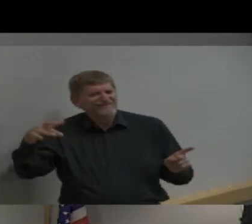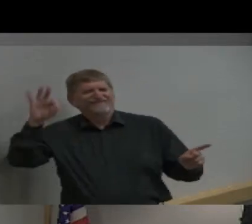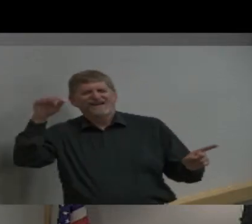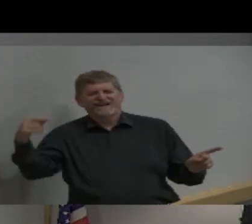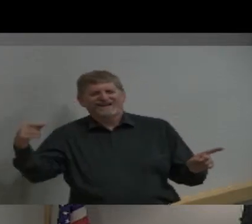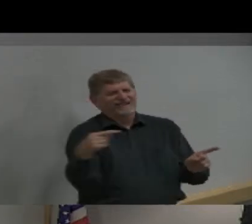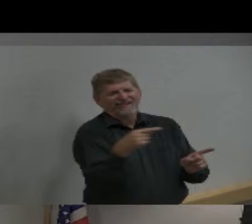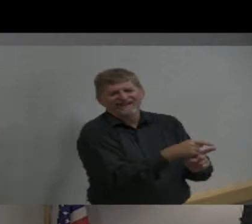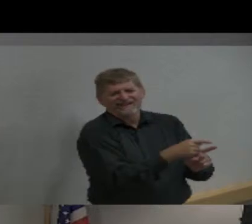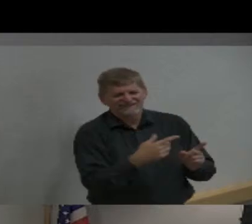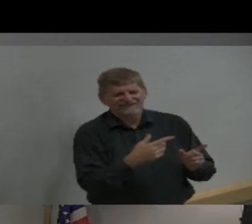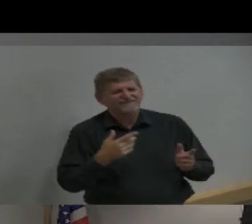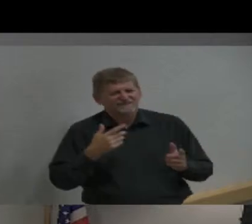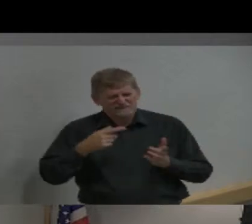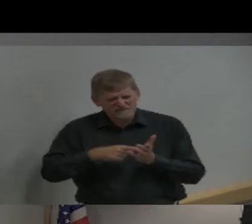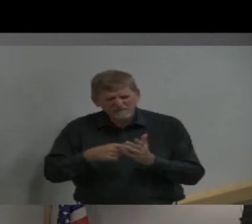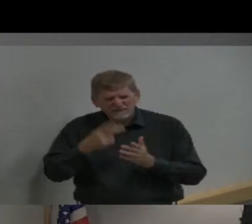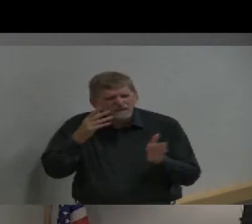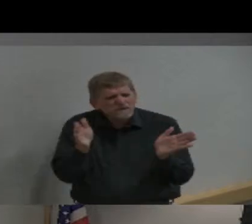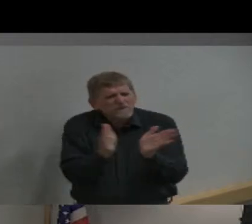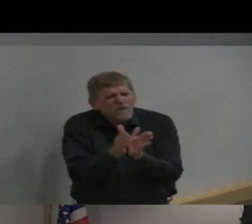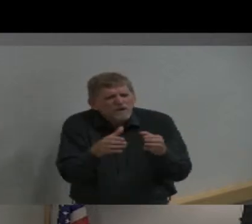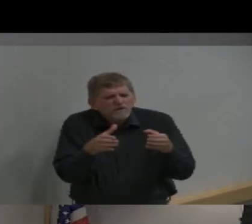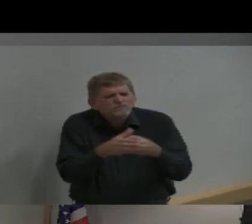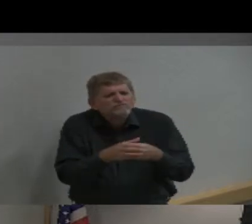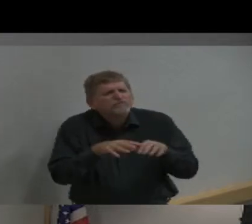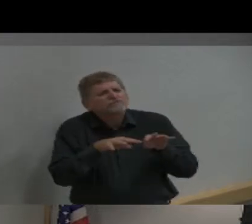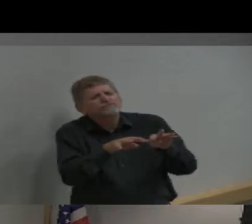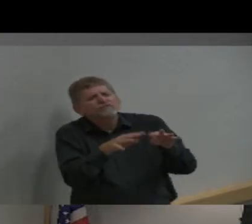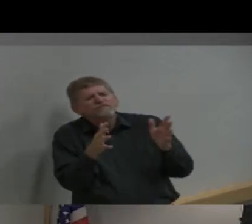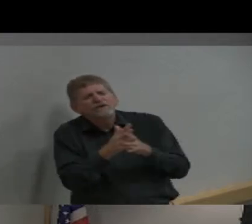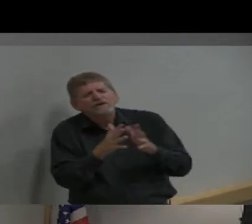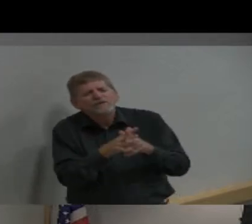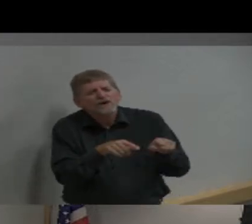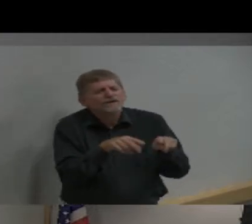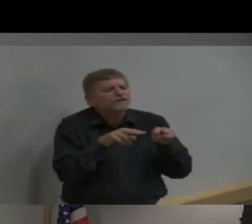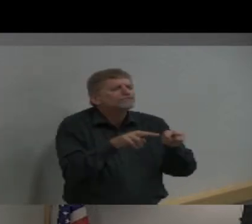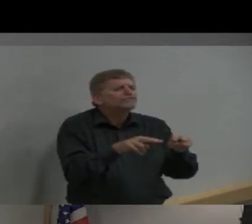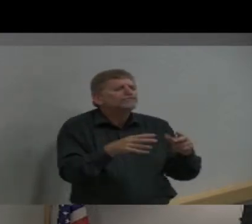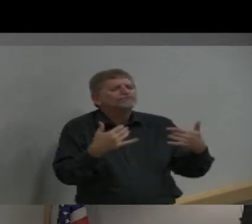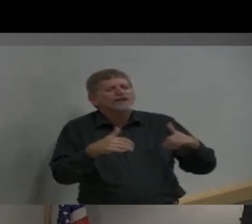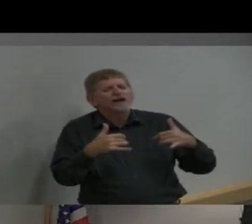smaller social gatherings such as a football watch party.